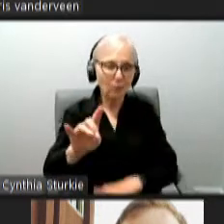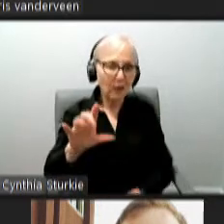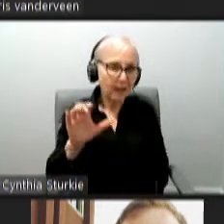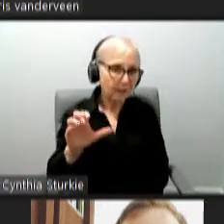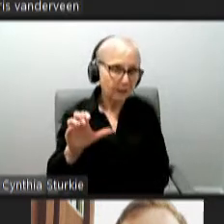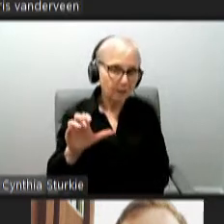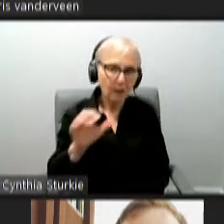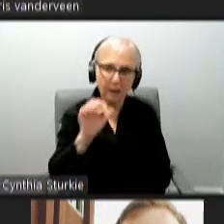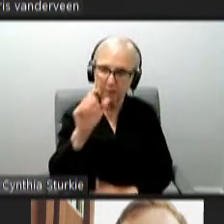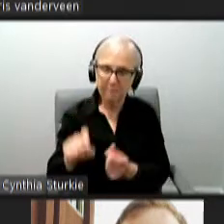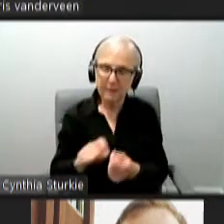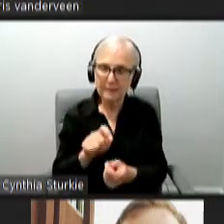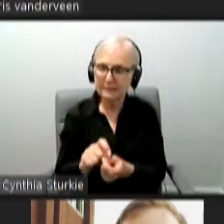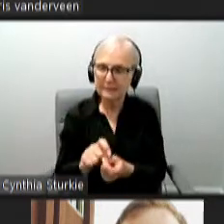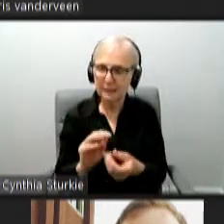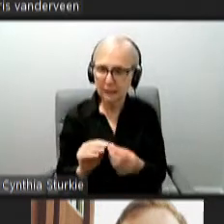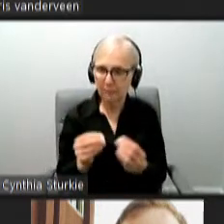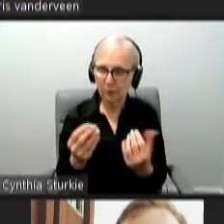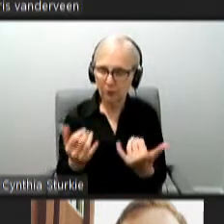exact numbers there.